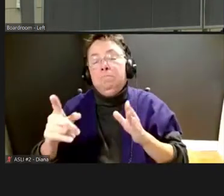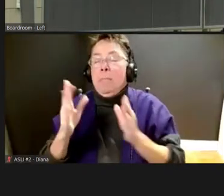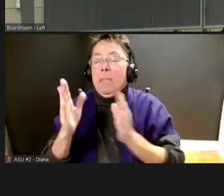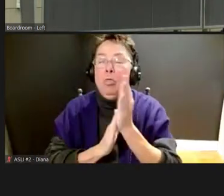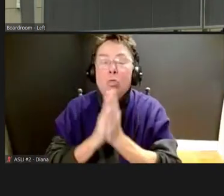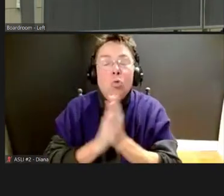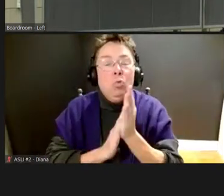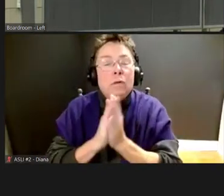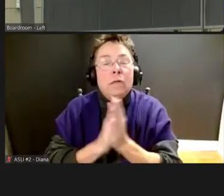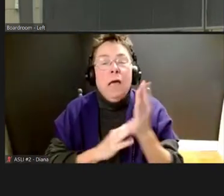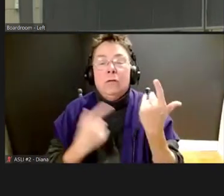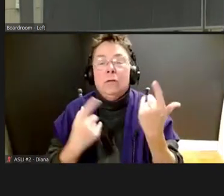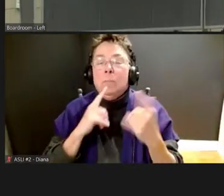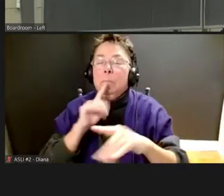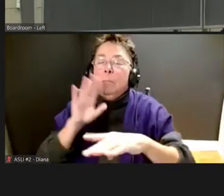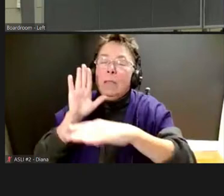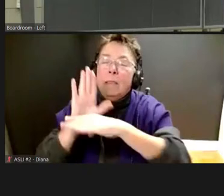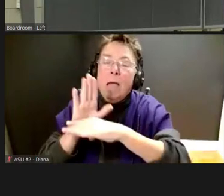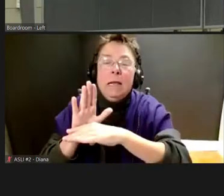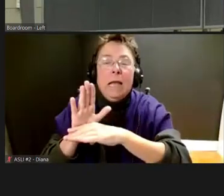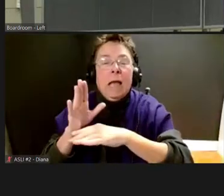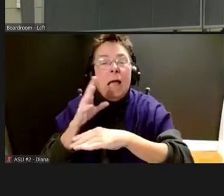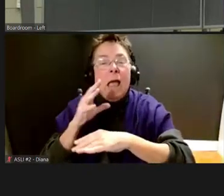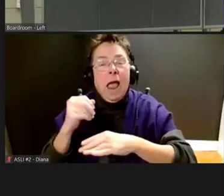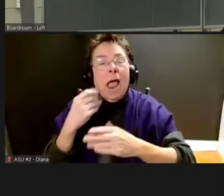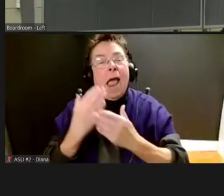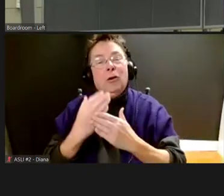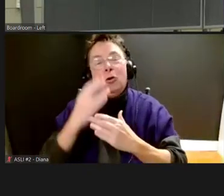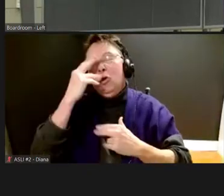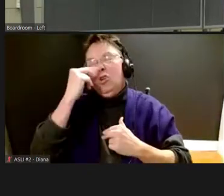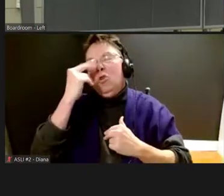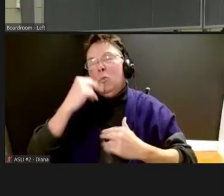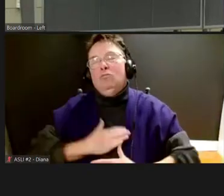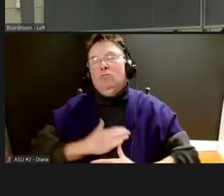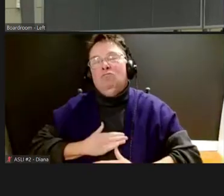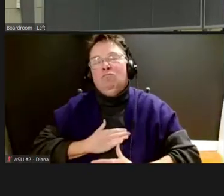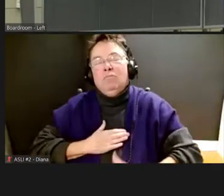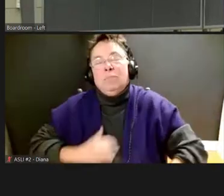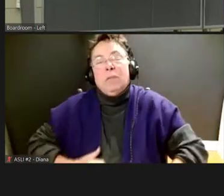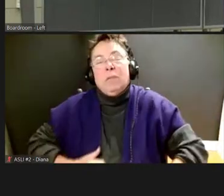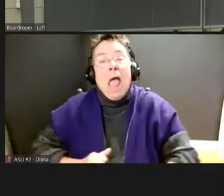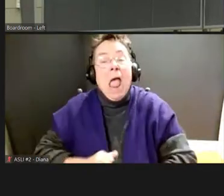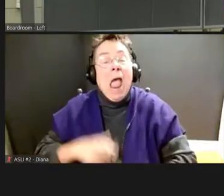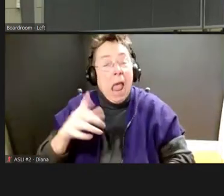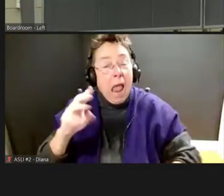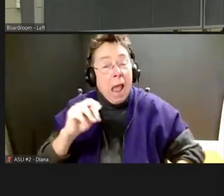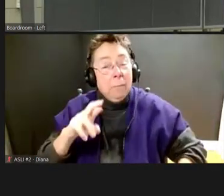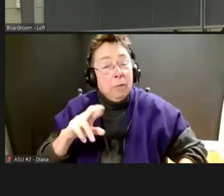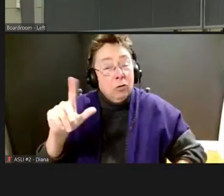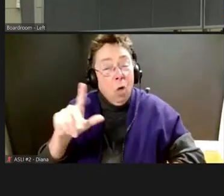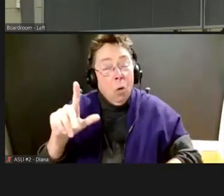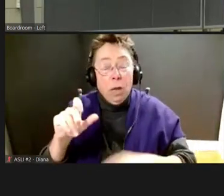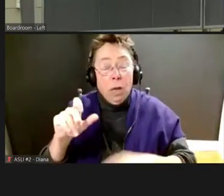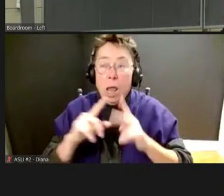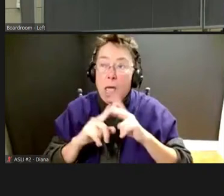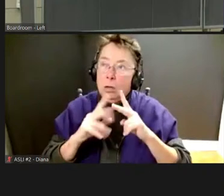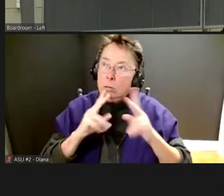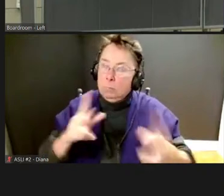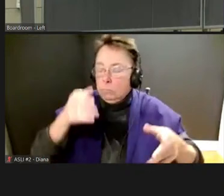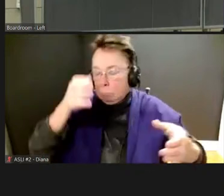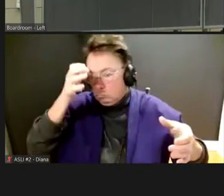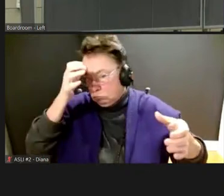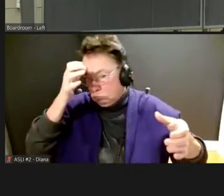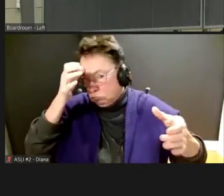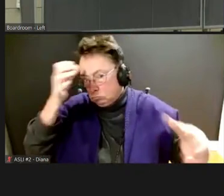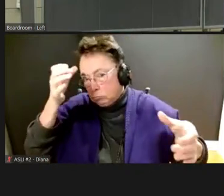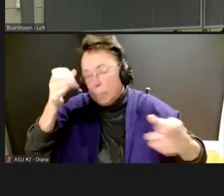enthusiasm, dedication, and good humor. And whereas Mr. Longini is extremely knowledgeable in the